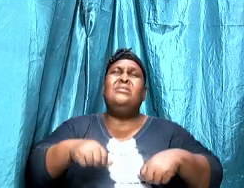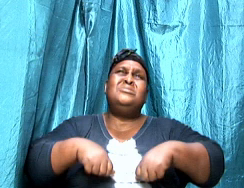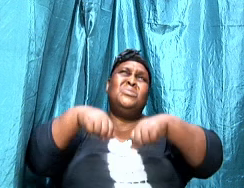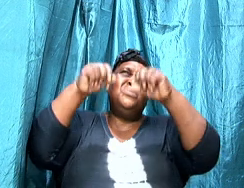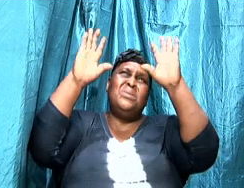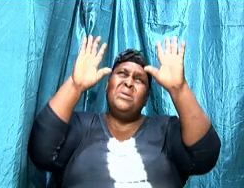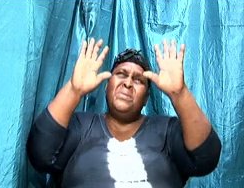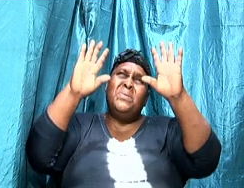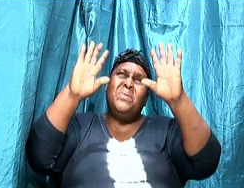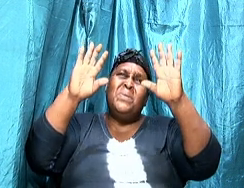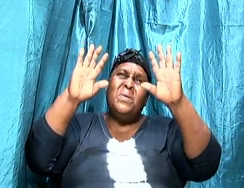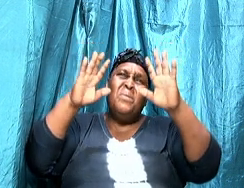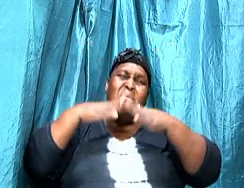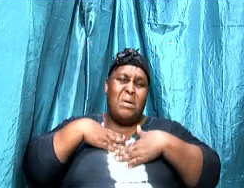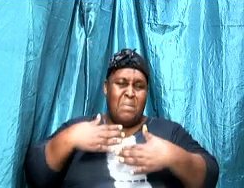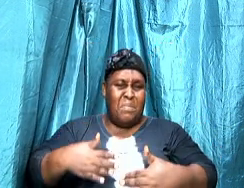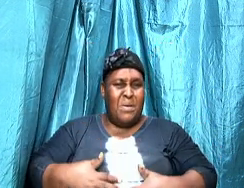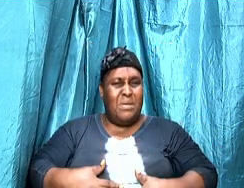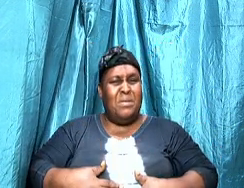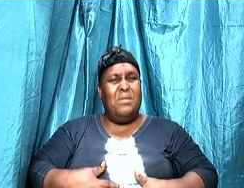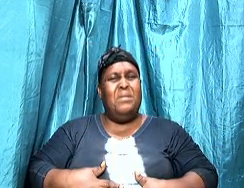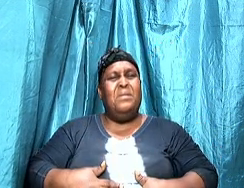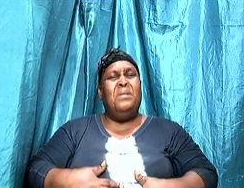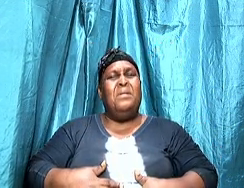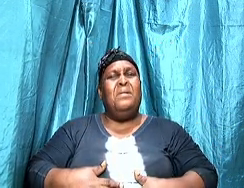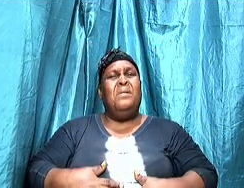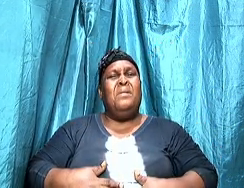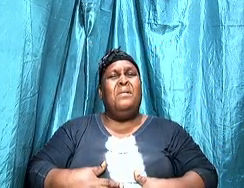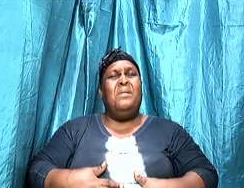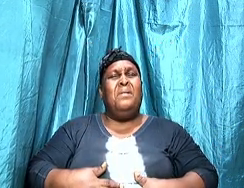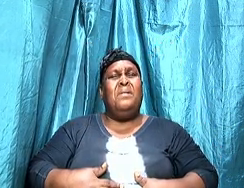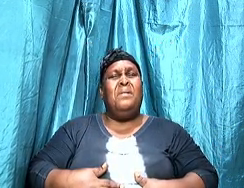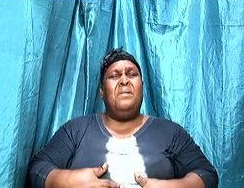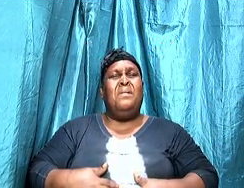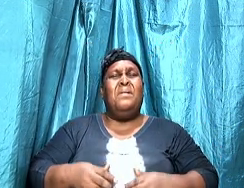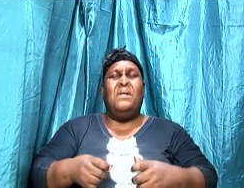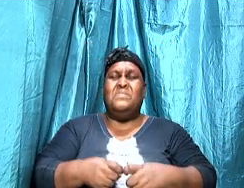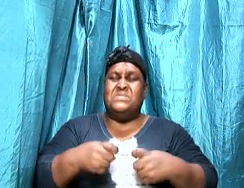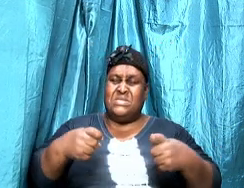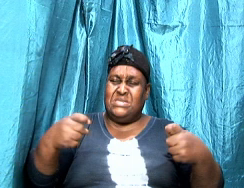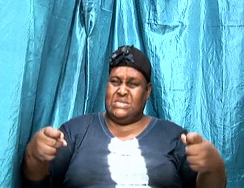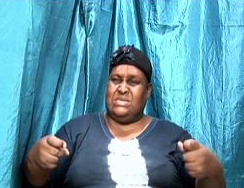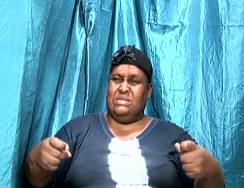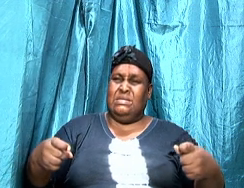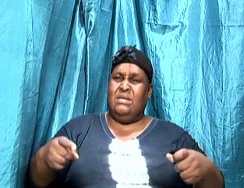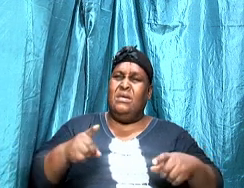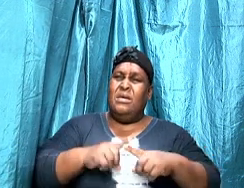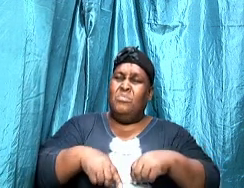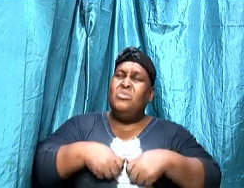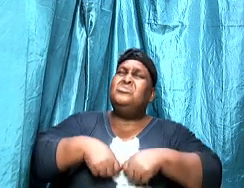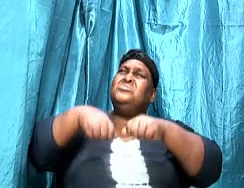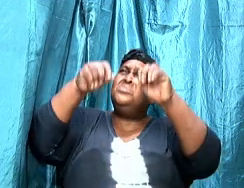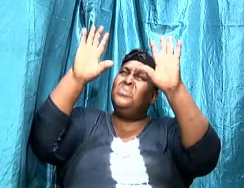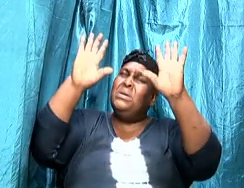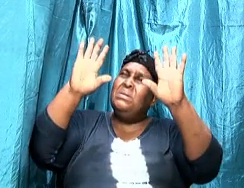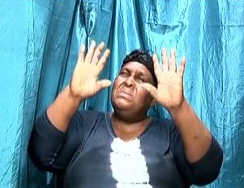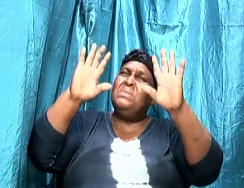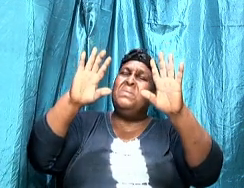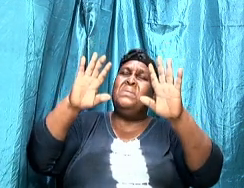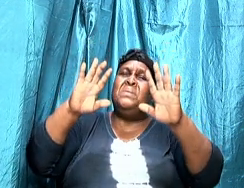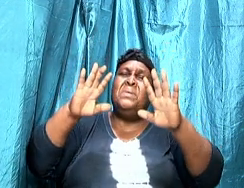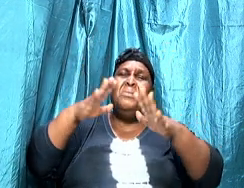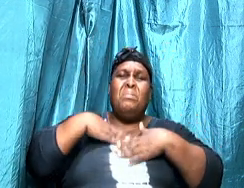as instrument of unrighteousness. But we should yield our members unto